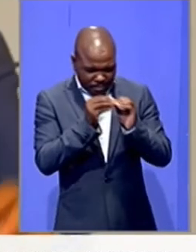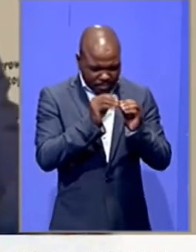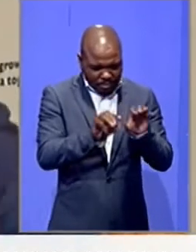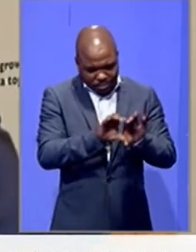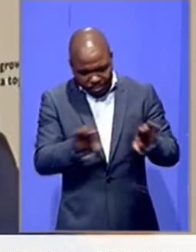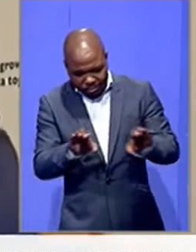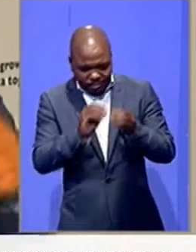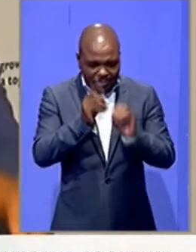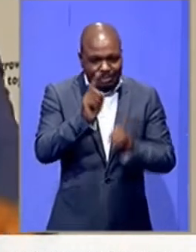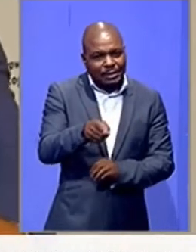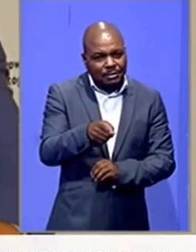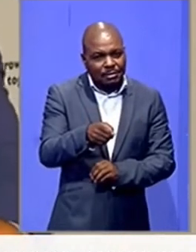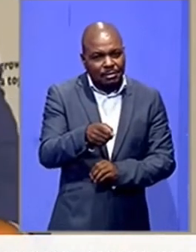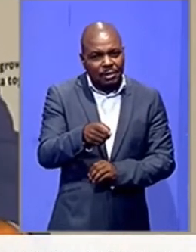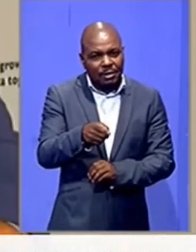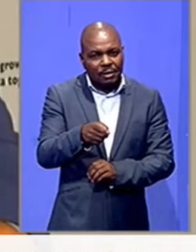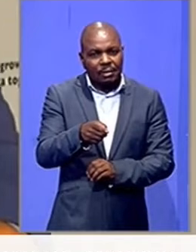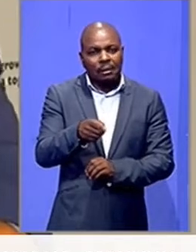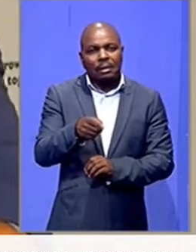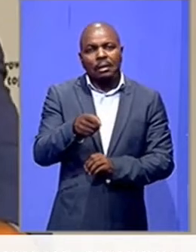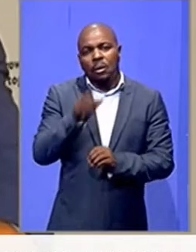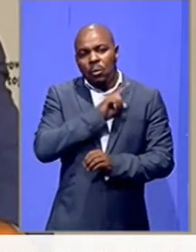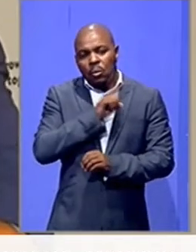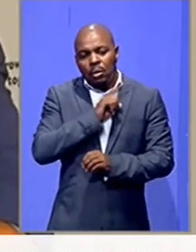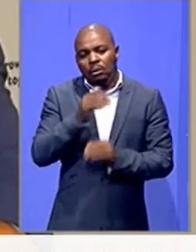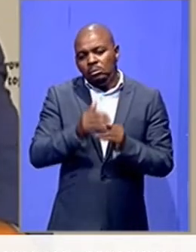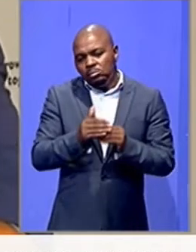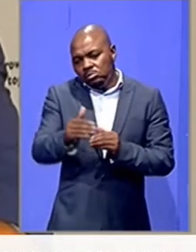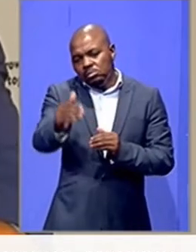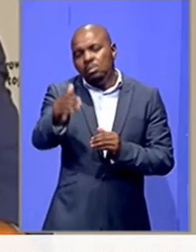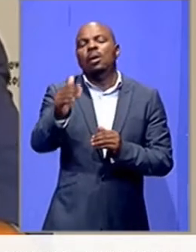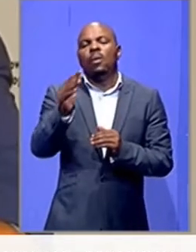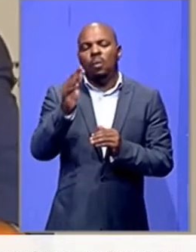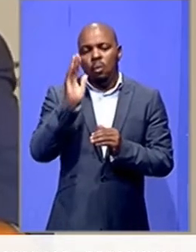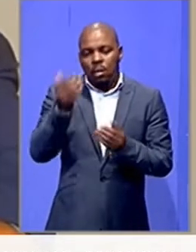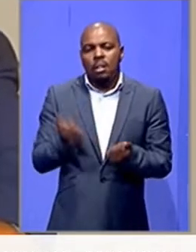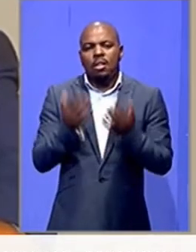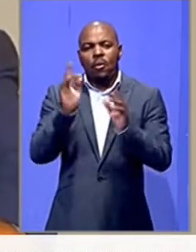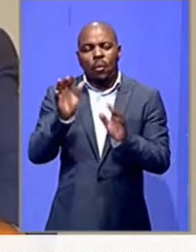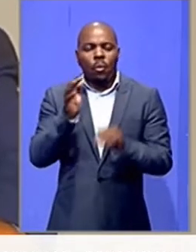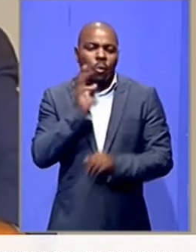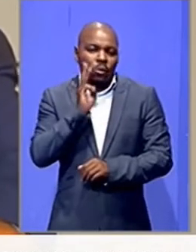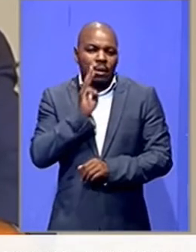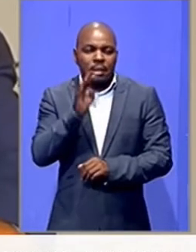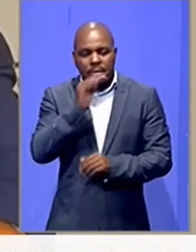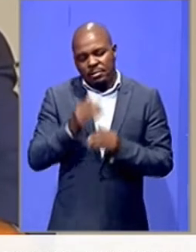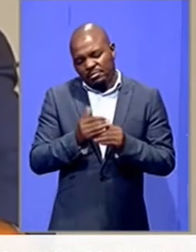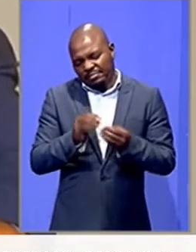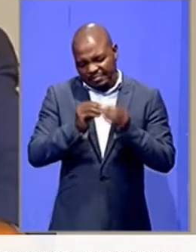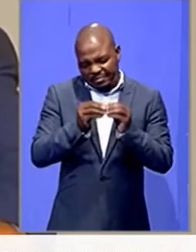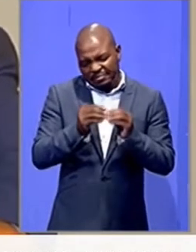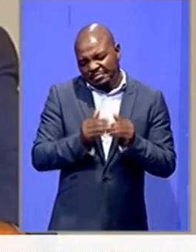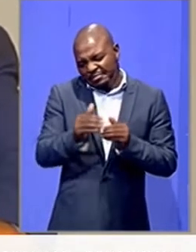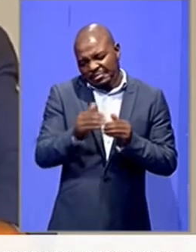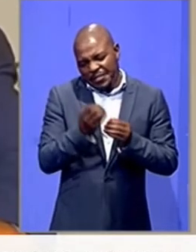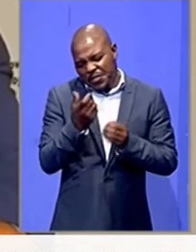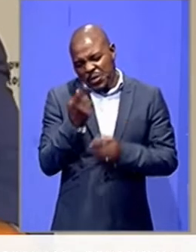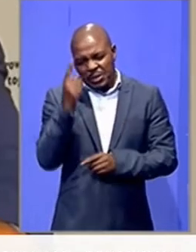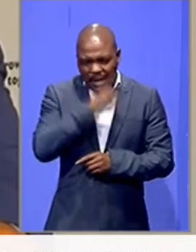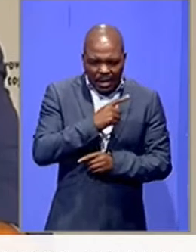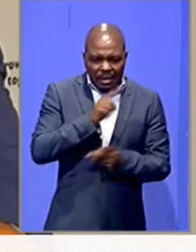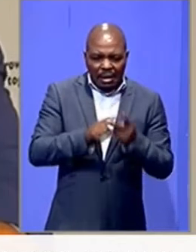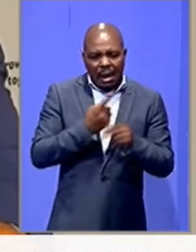replacement of a pipe that ordinarily supply water to you. It will take this number of days, it will take this